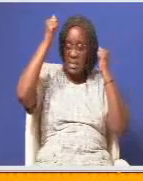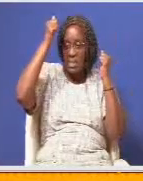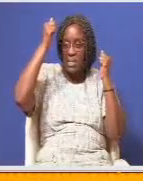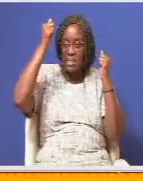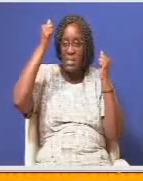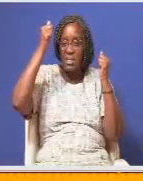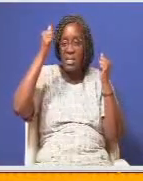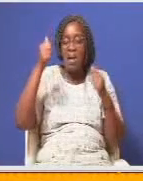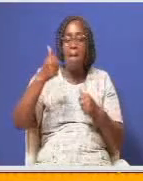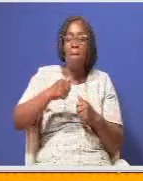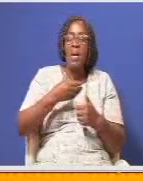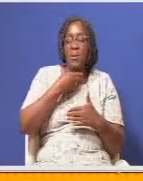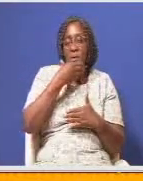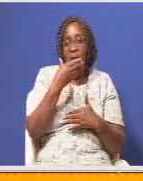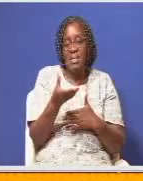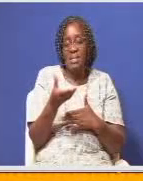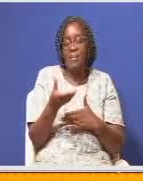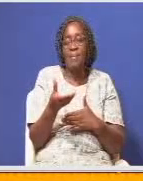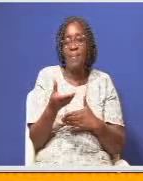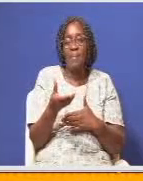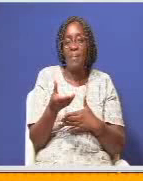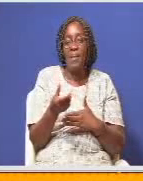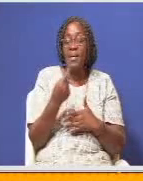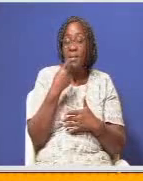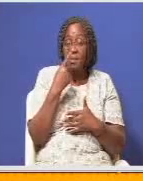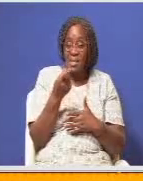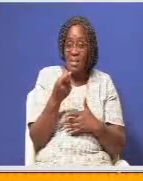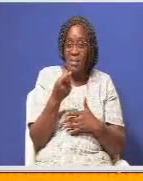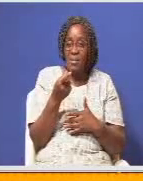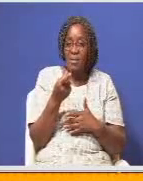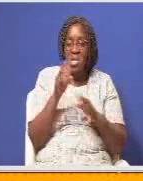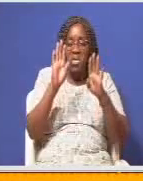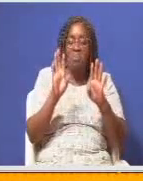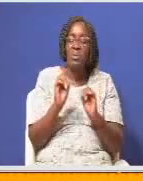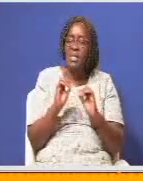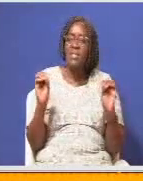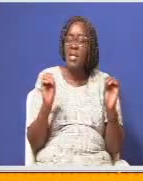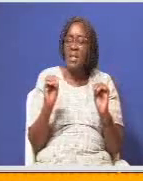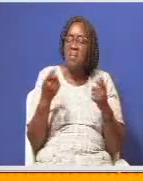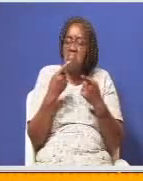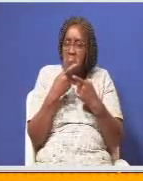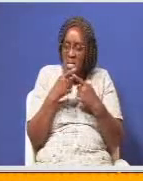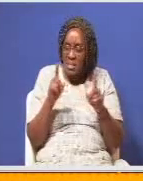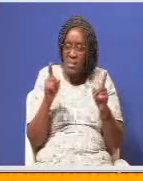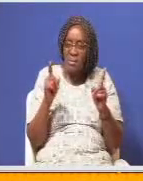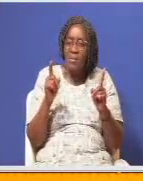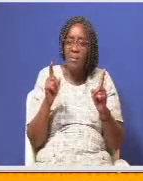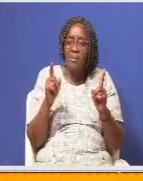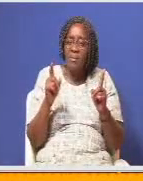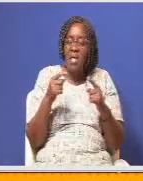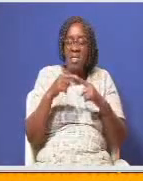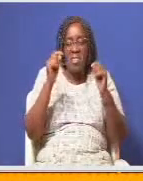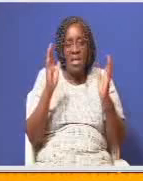gesho kwende kulingana na Mr. Professor Kithure Kindiki na witente tweji tena gitumi kagitene gaka endekira kina gitumi imaitha